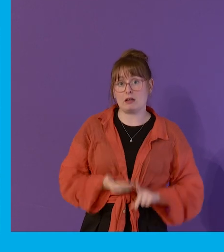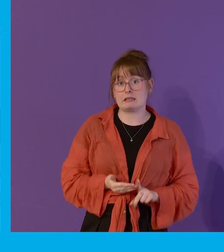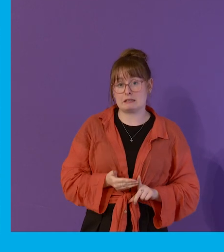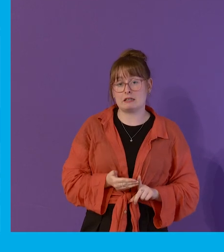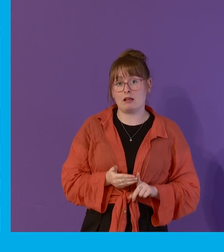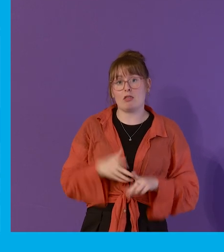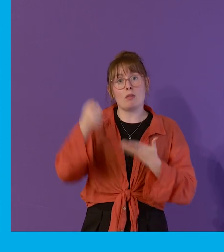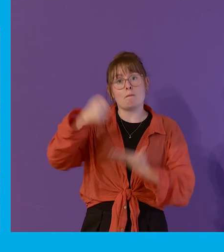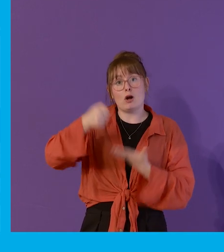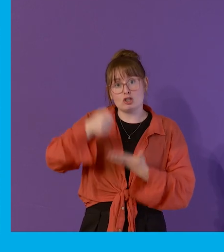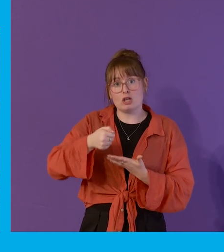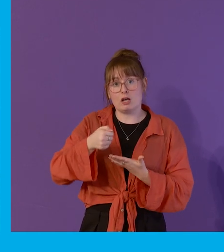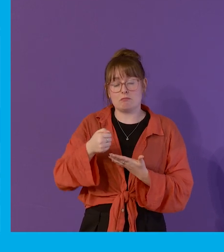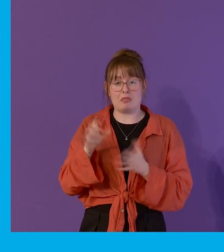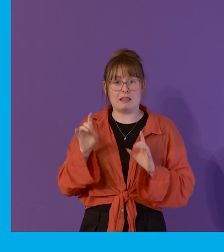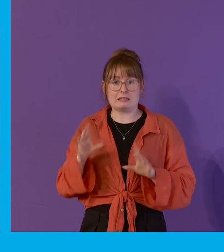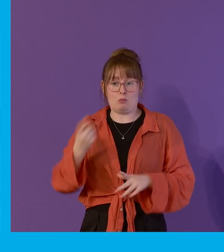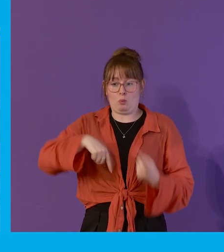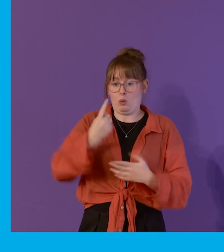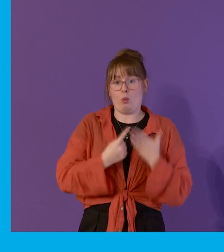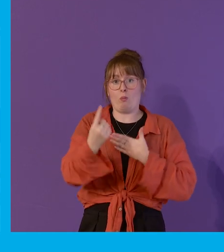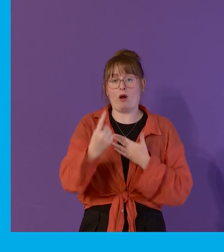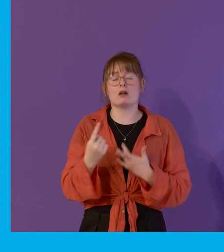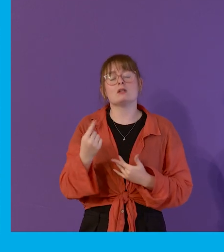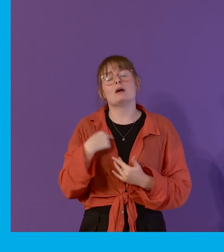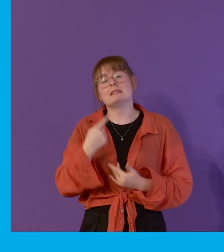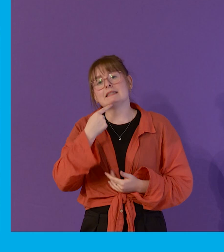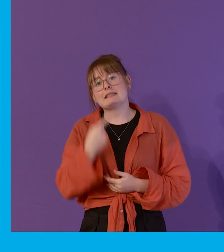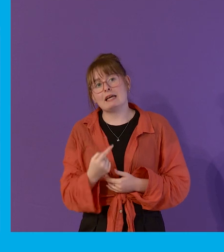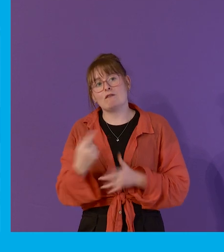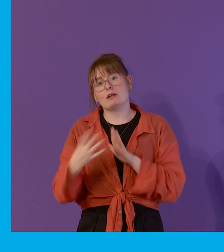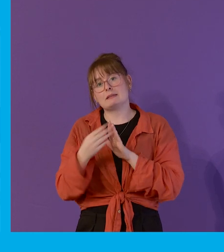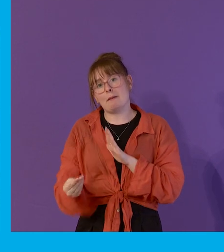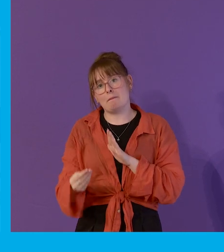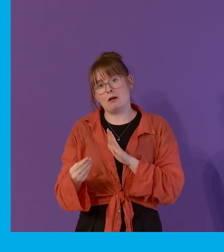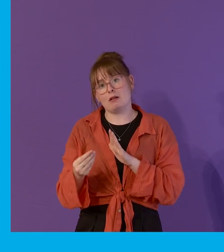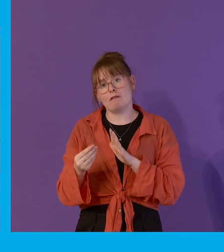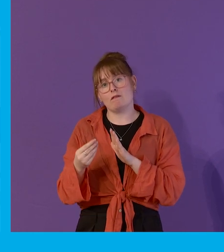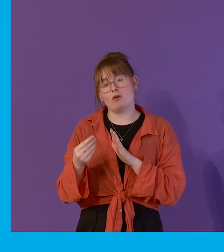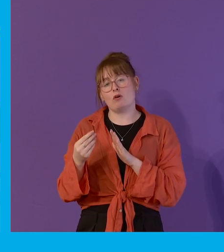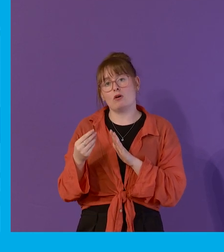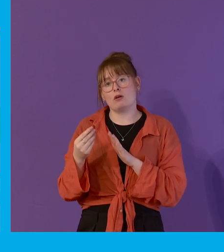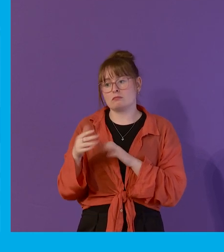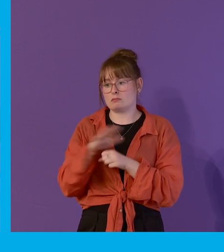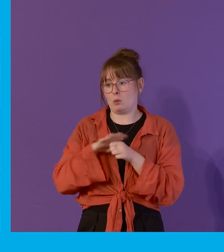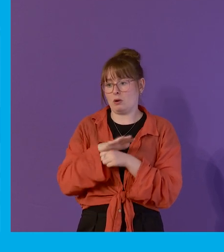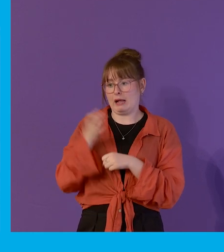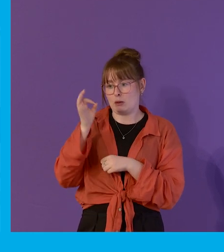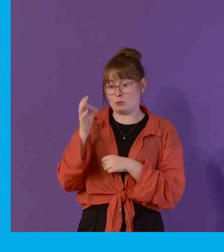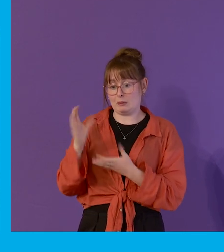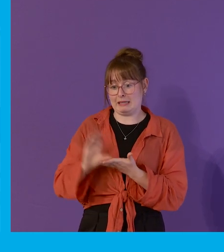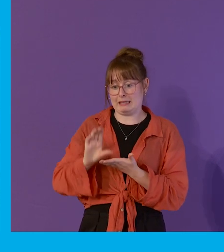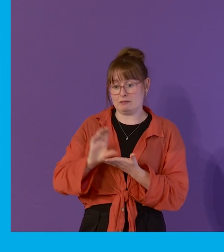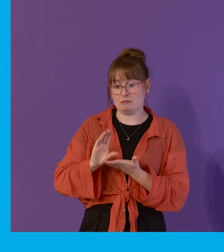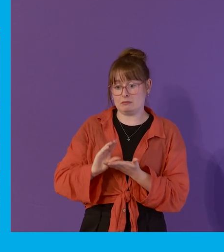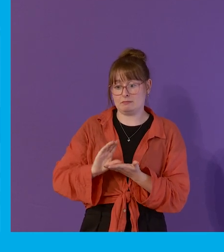budgeting at all. I would say that in the example of my own local authority, where we're giving money to the